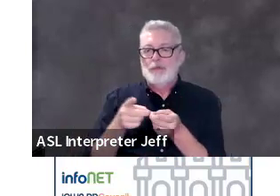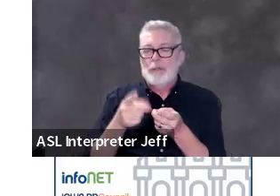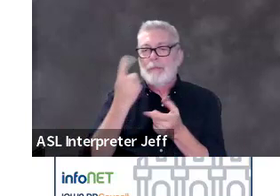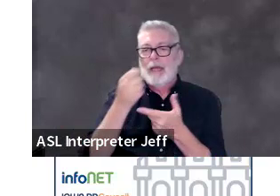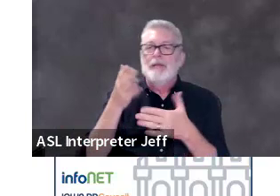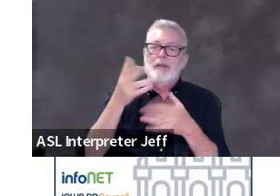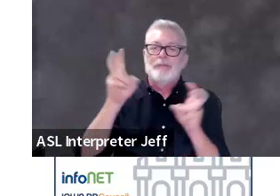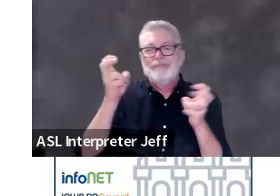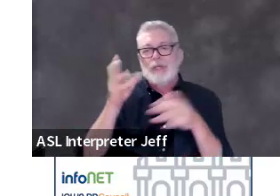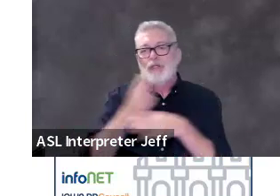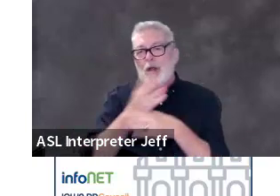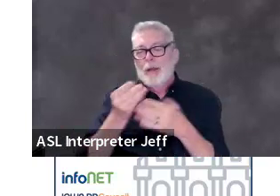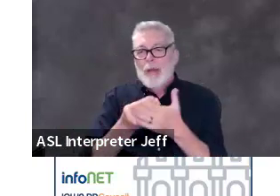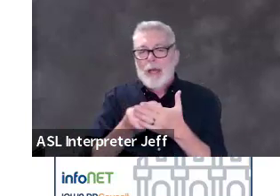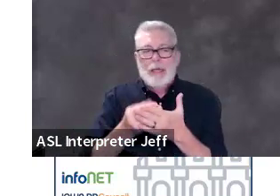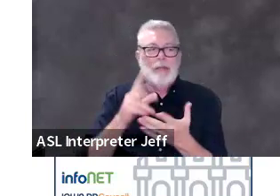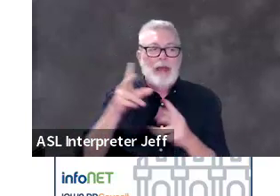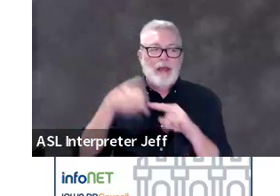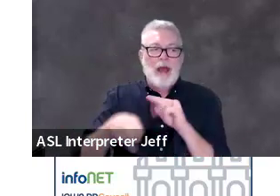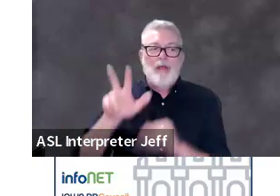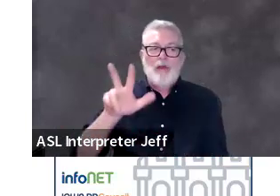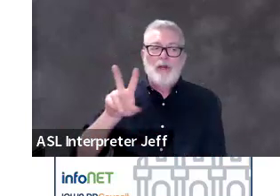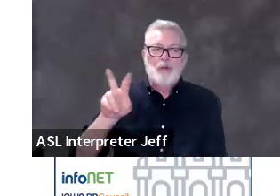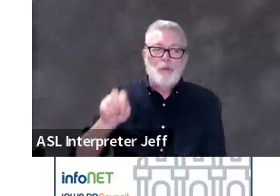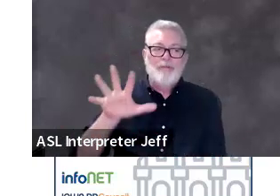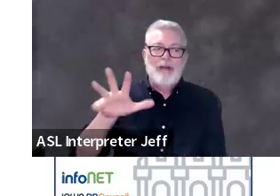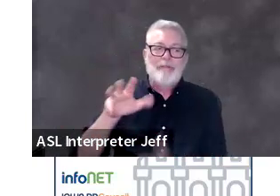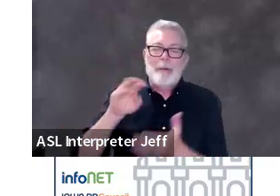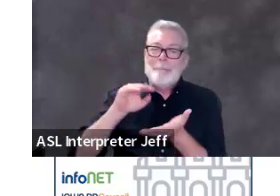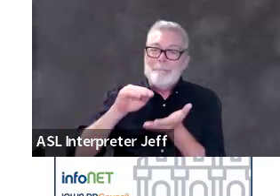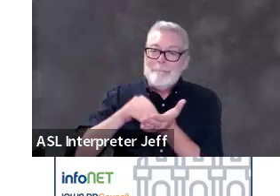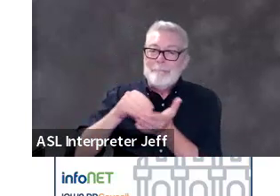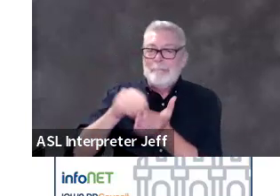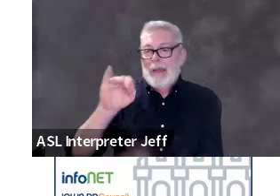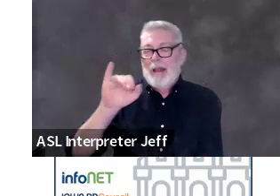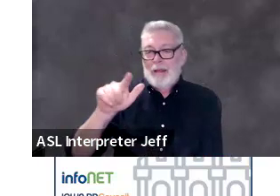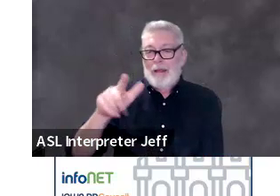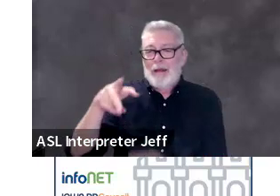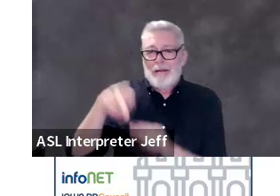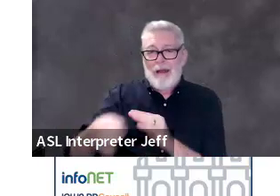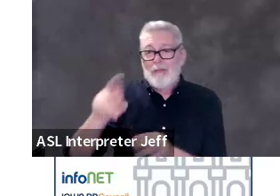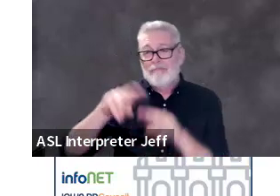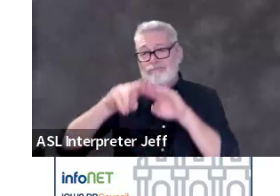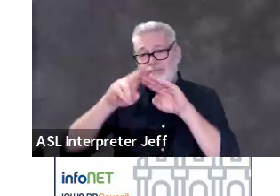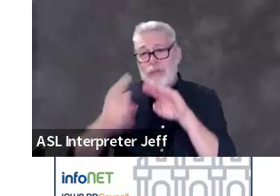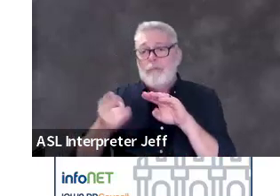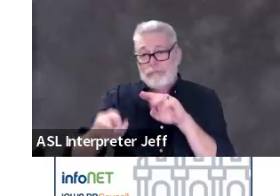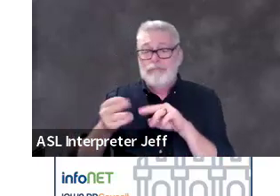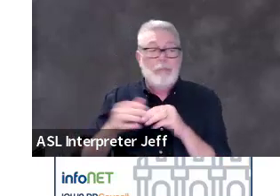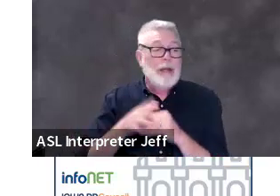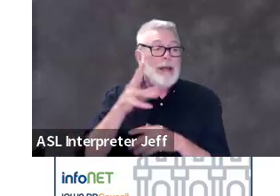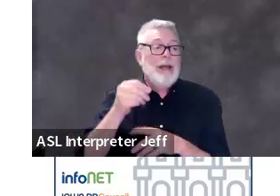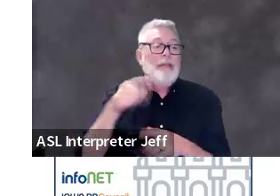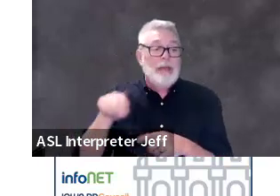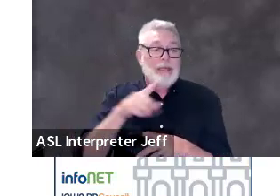those funds by $32.5 million. That's the same cut they had last year. They were able to